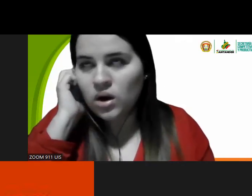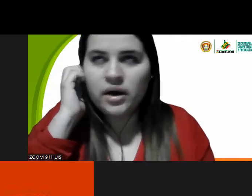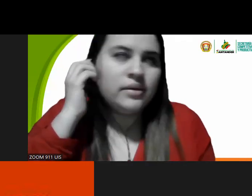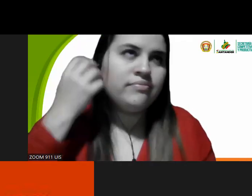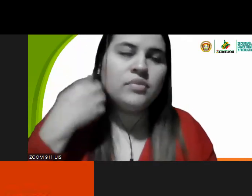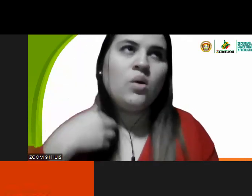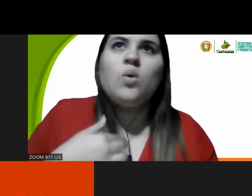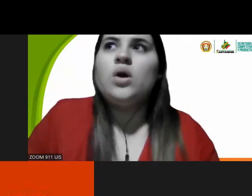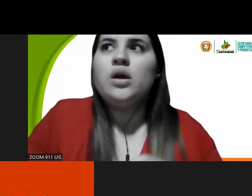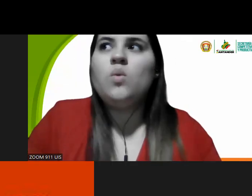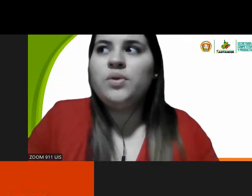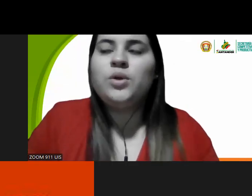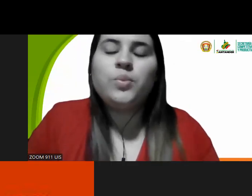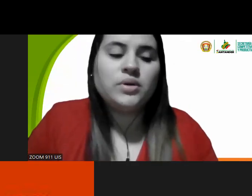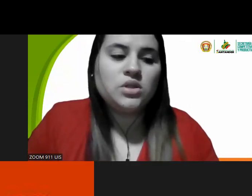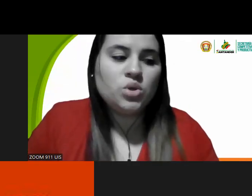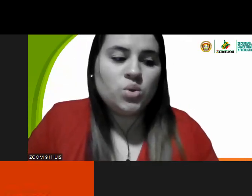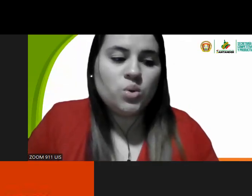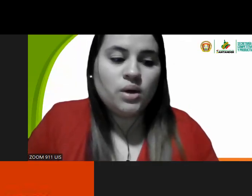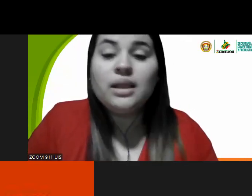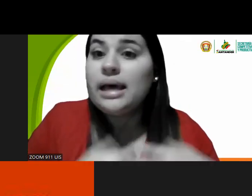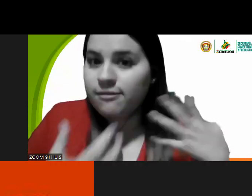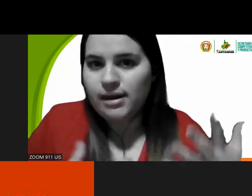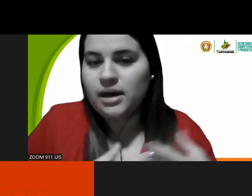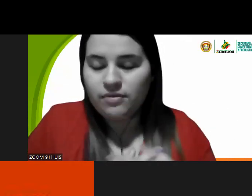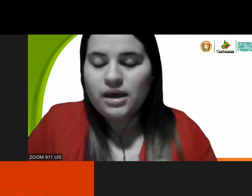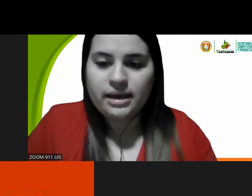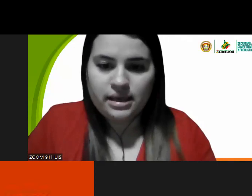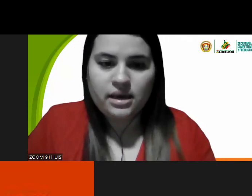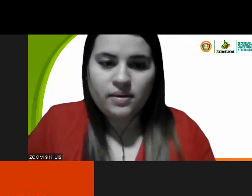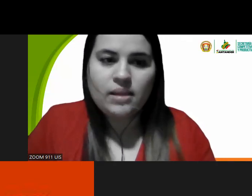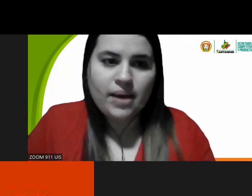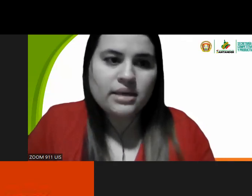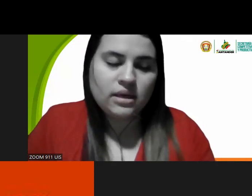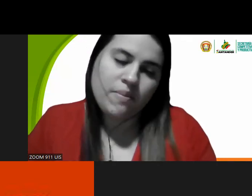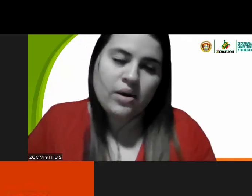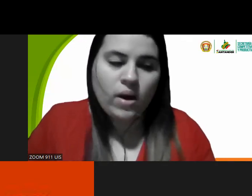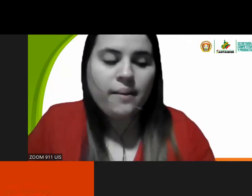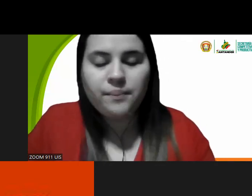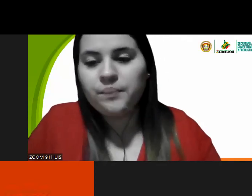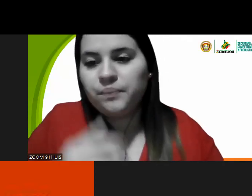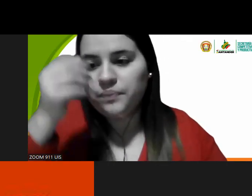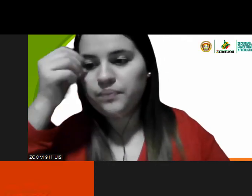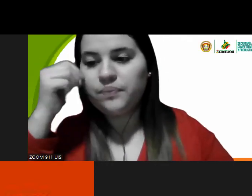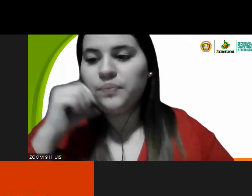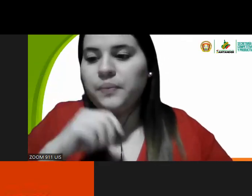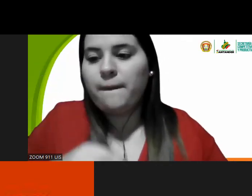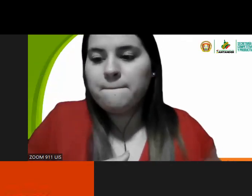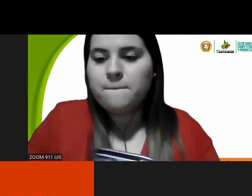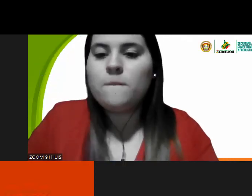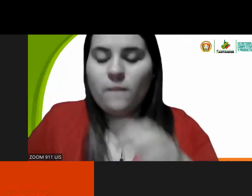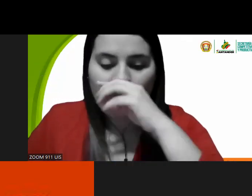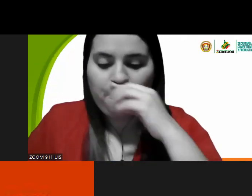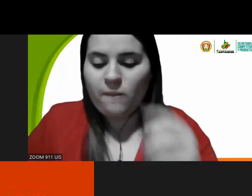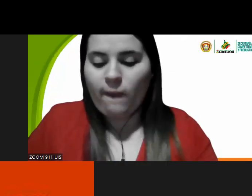pace, or you want the other person to clarify that idea in a better way.